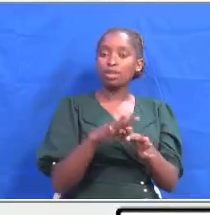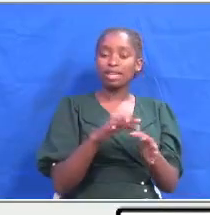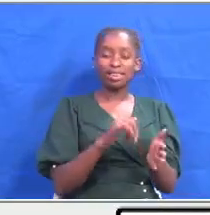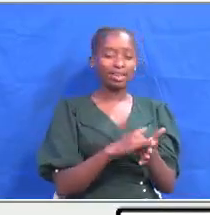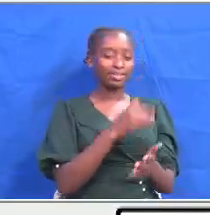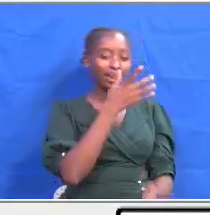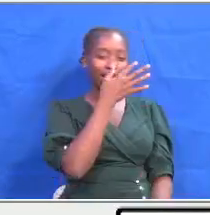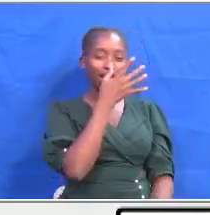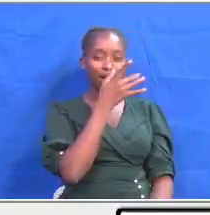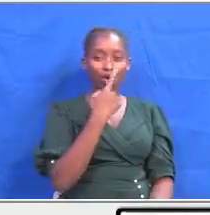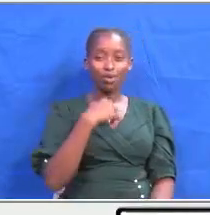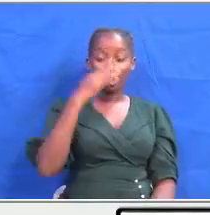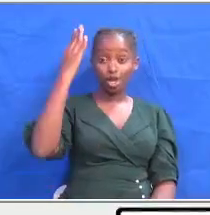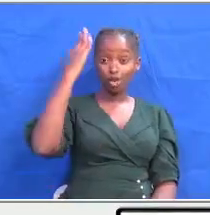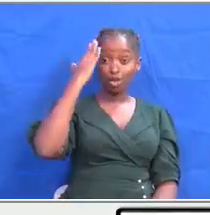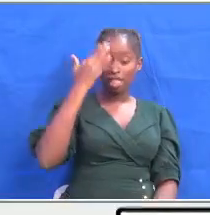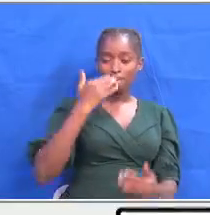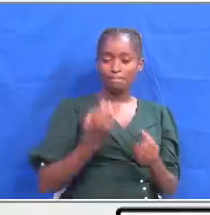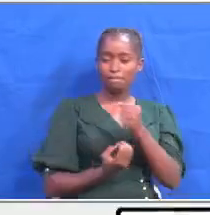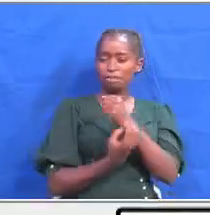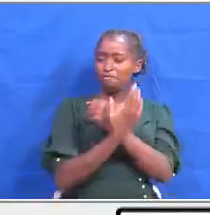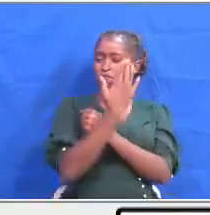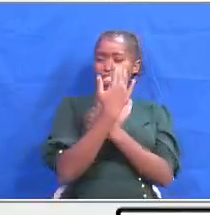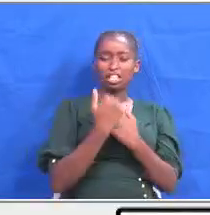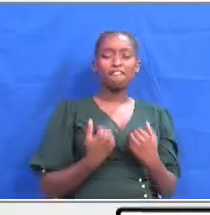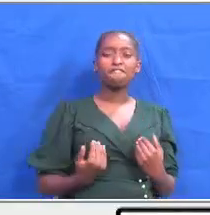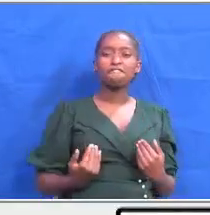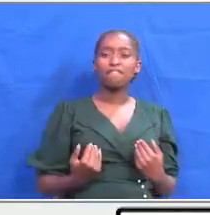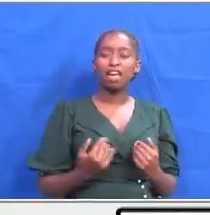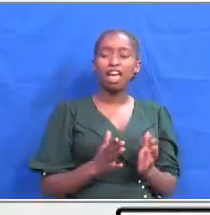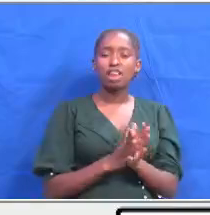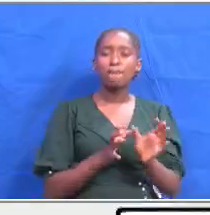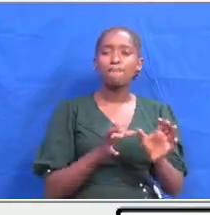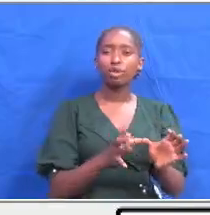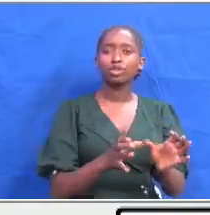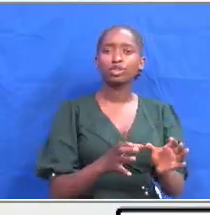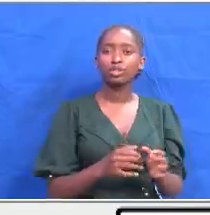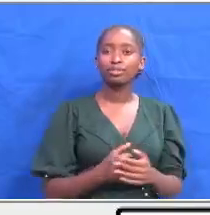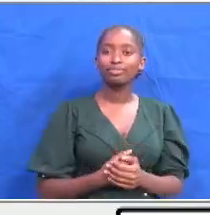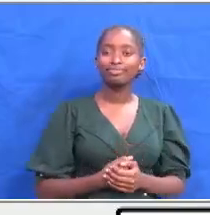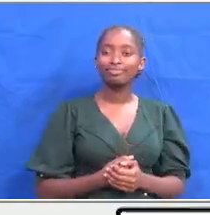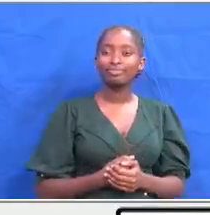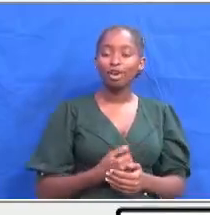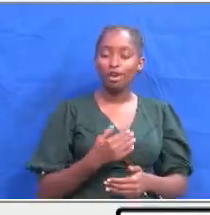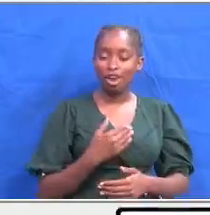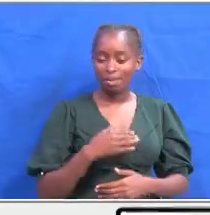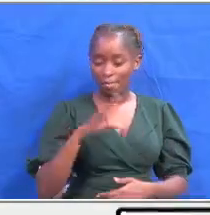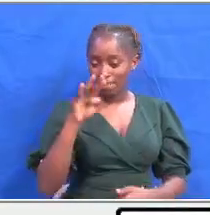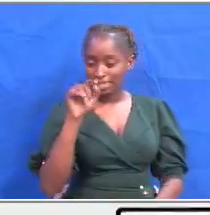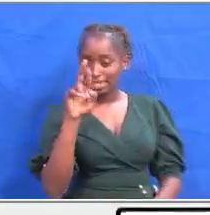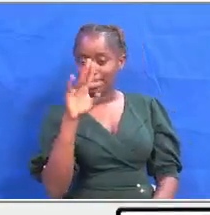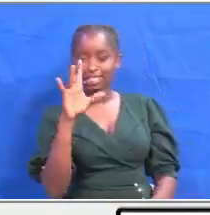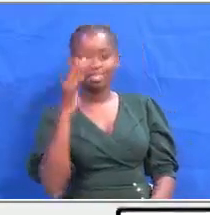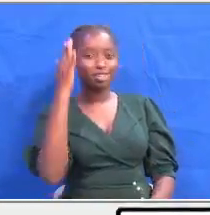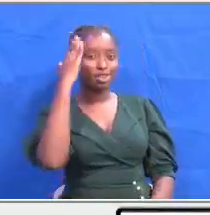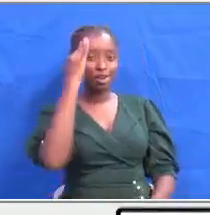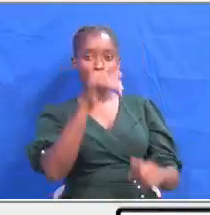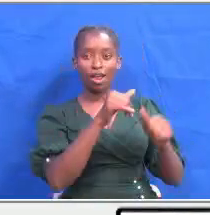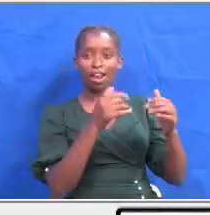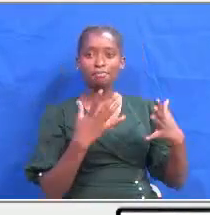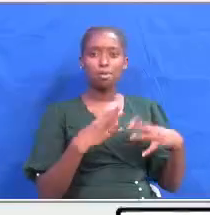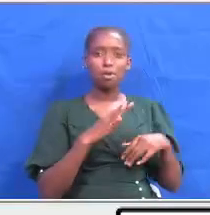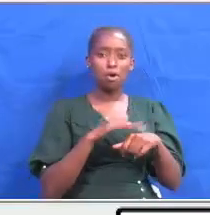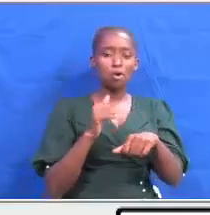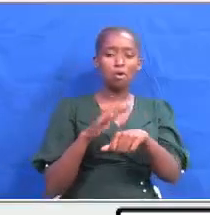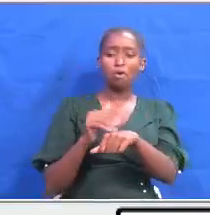know they were totally influenced, they were totally pushed. I mean, you, Honorable Beatrice, you know very well that you were told, people were called,